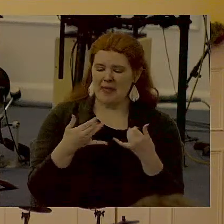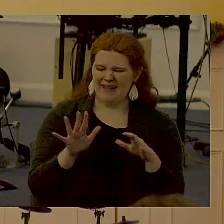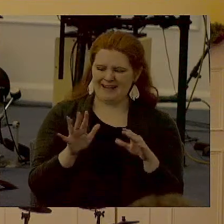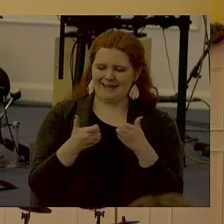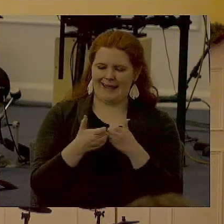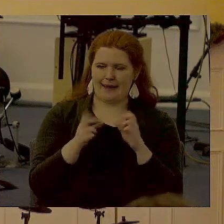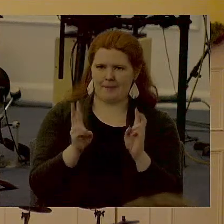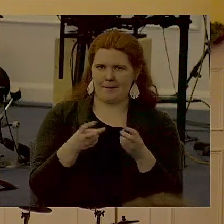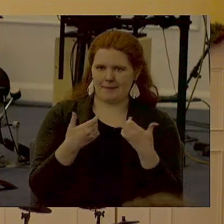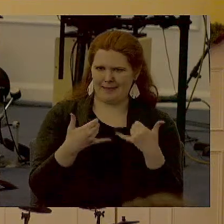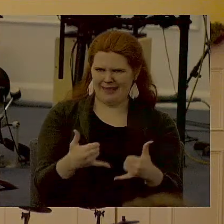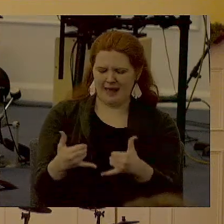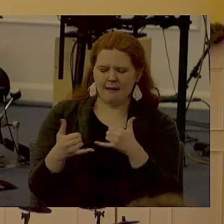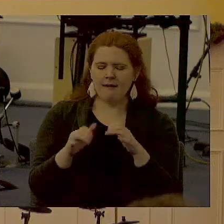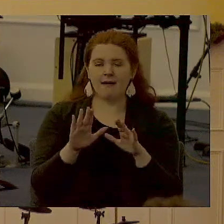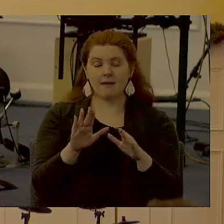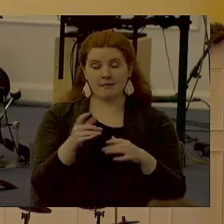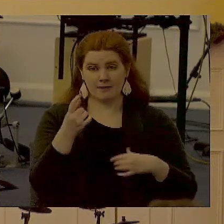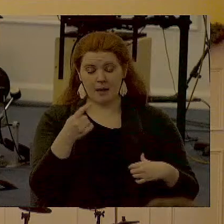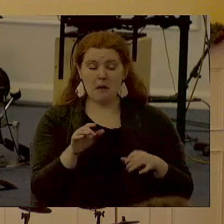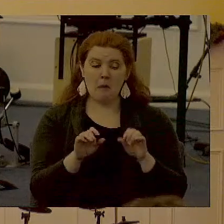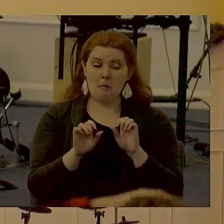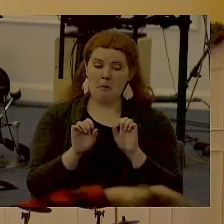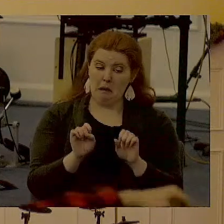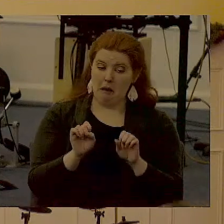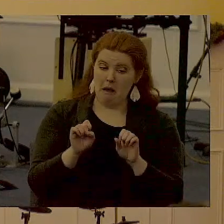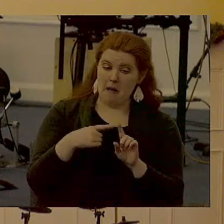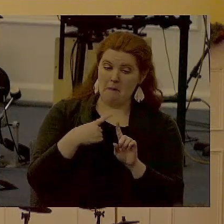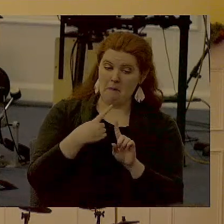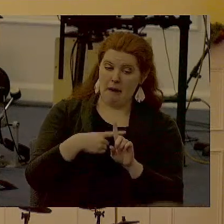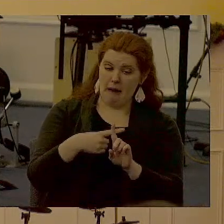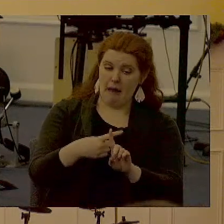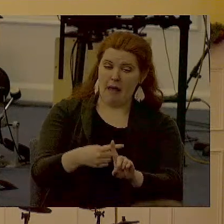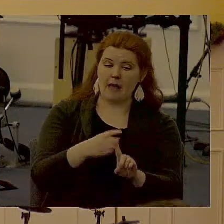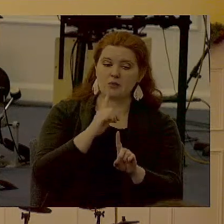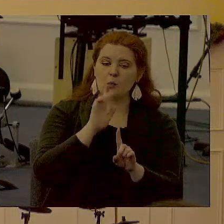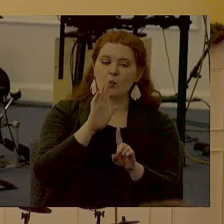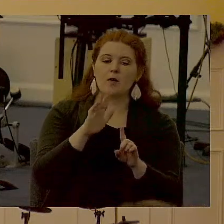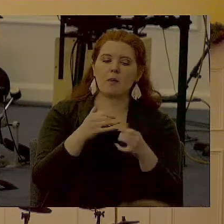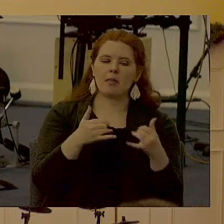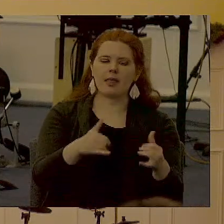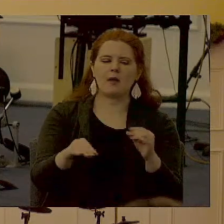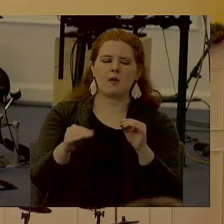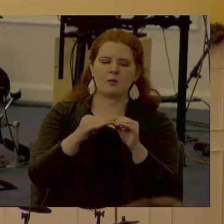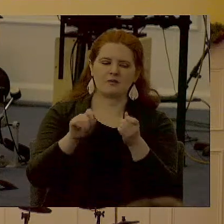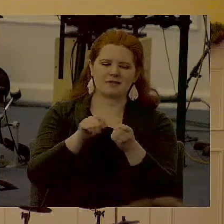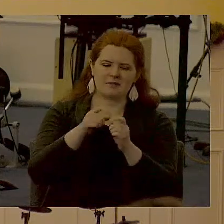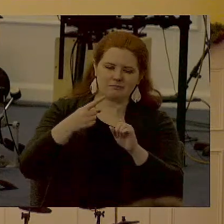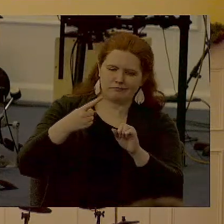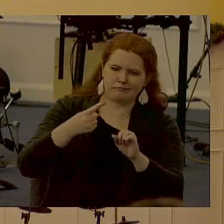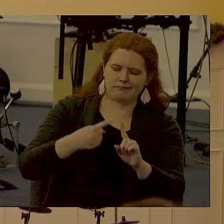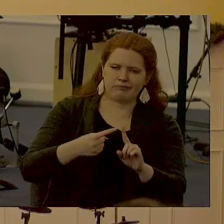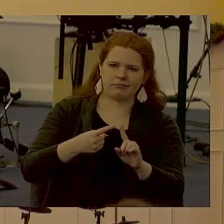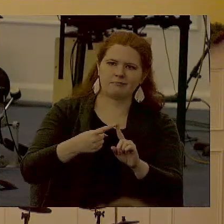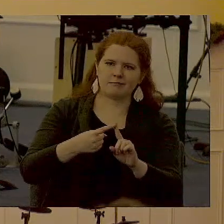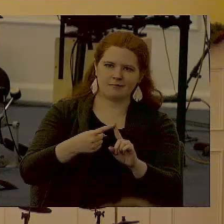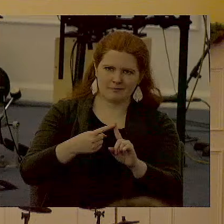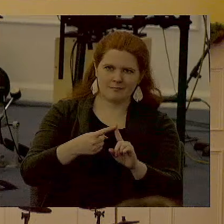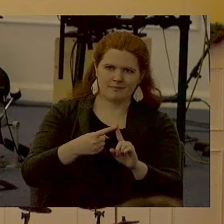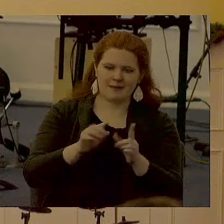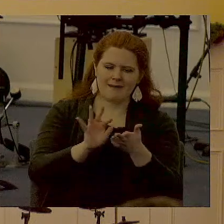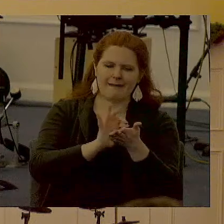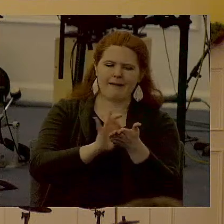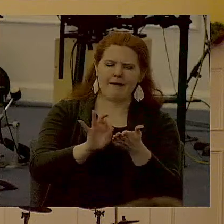a possibility that in the next couple of months, we are going to play a more specific version of